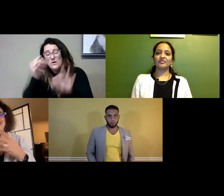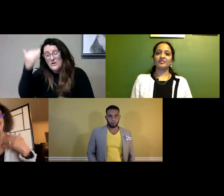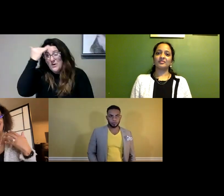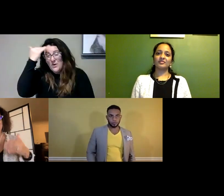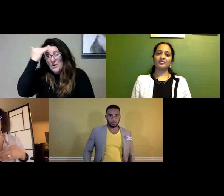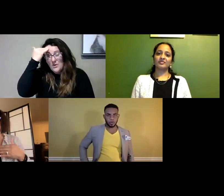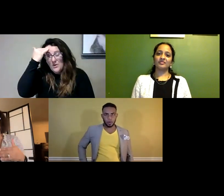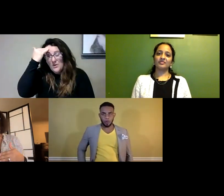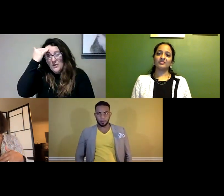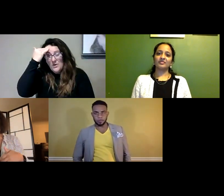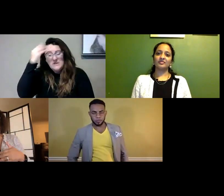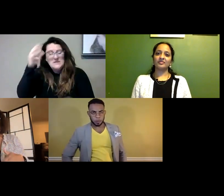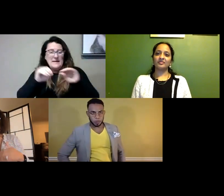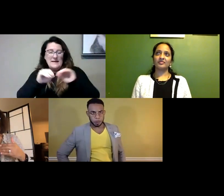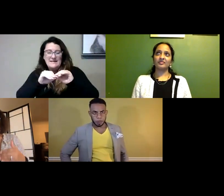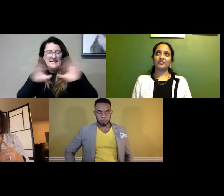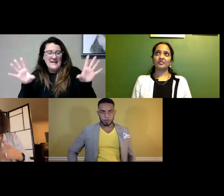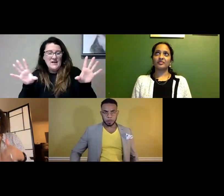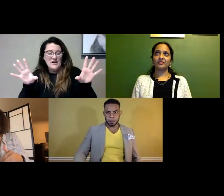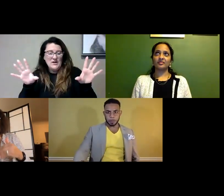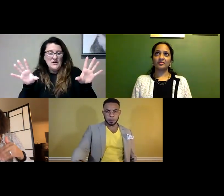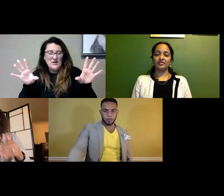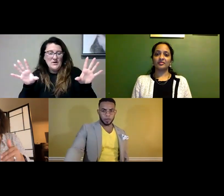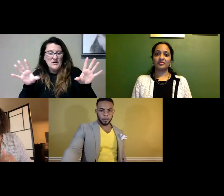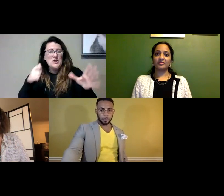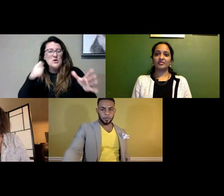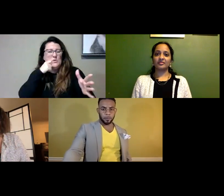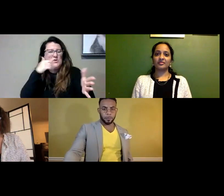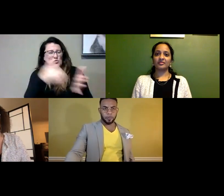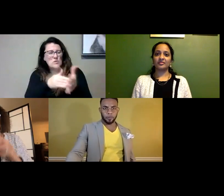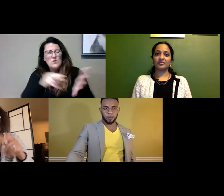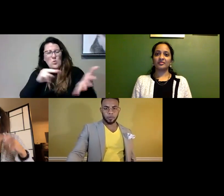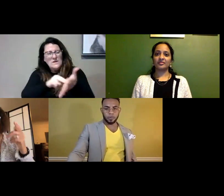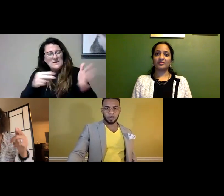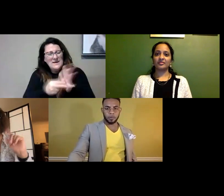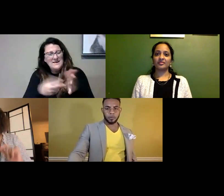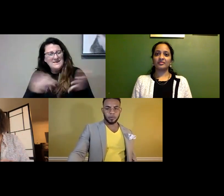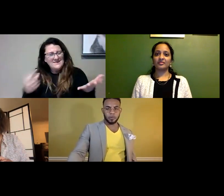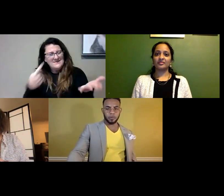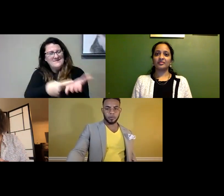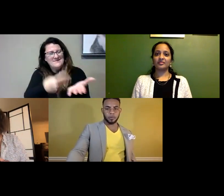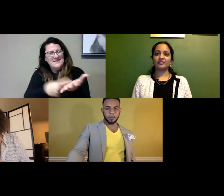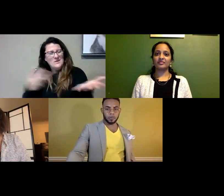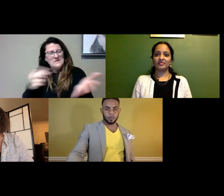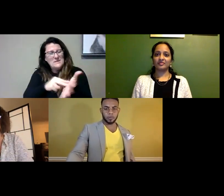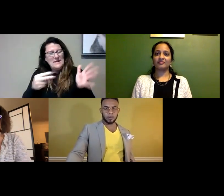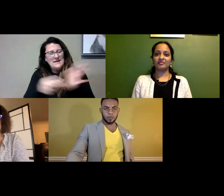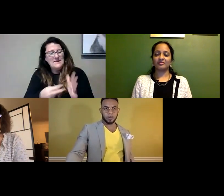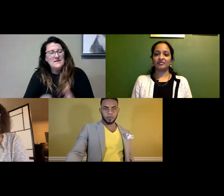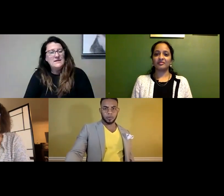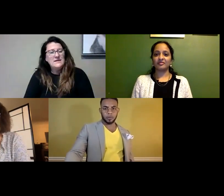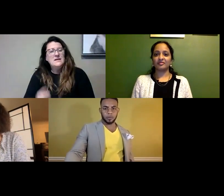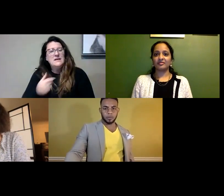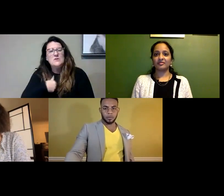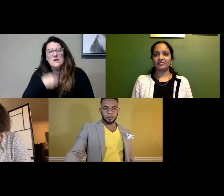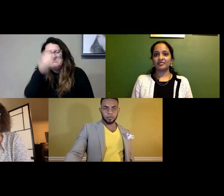we should all just be clear about what does it mean? What is racism? Like, let's just talk a little bit about that. And so I'm going to give you